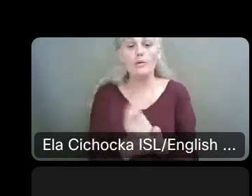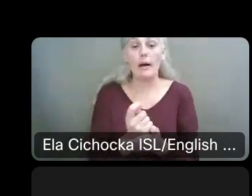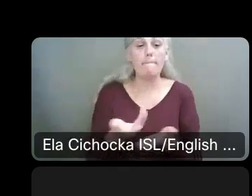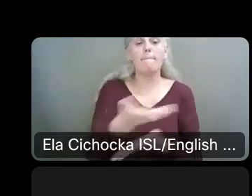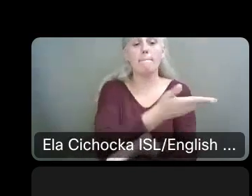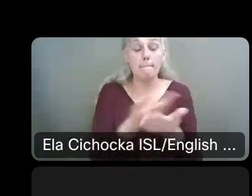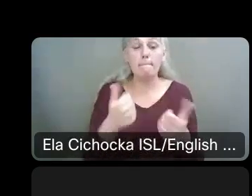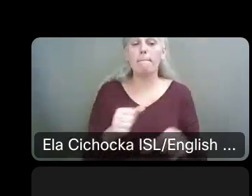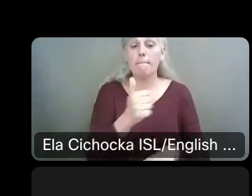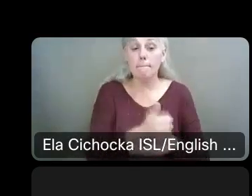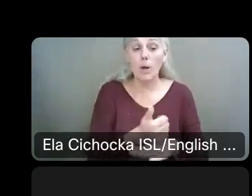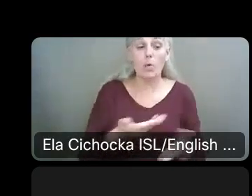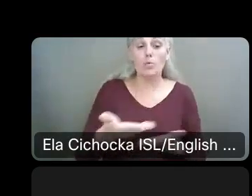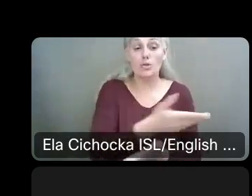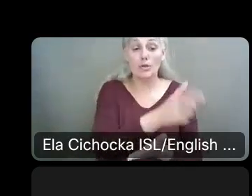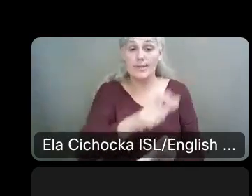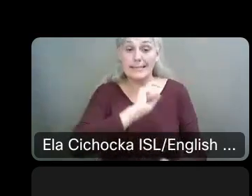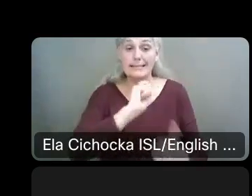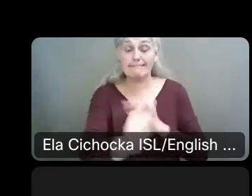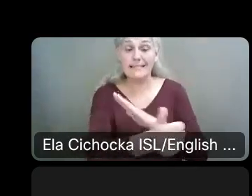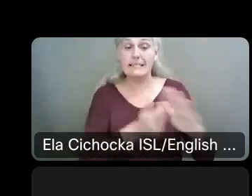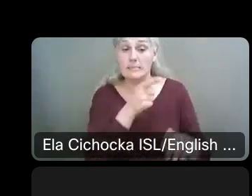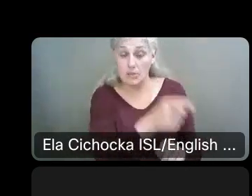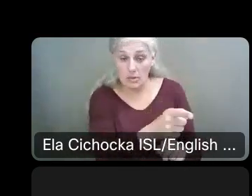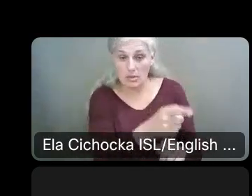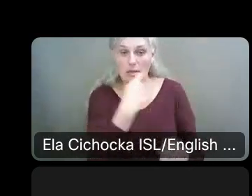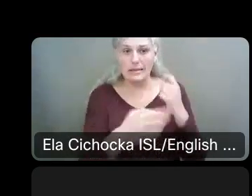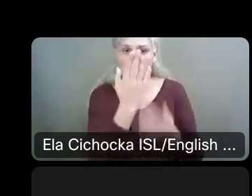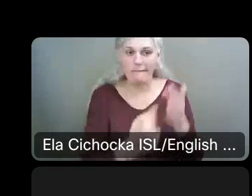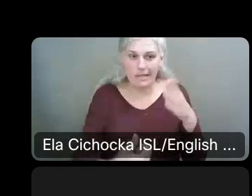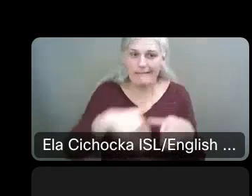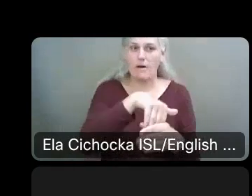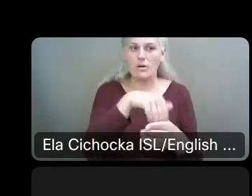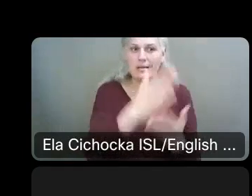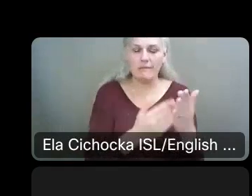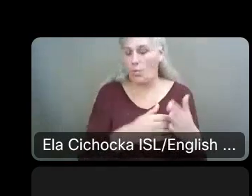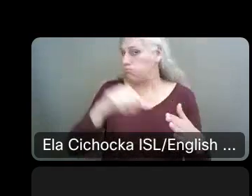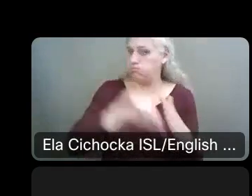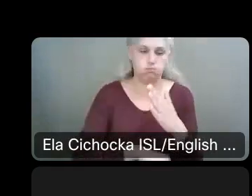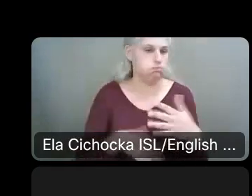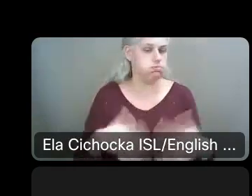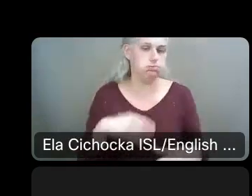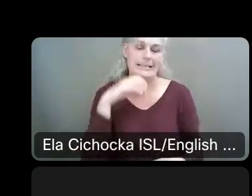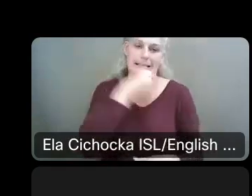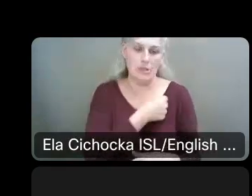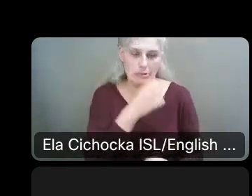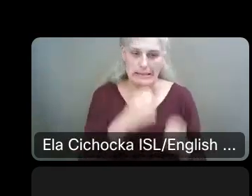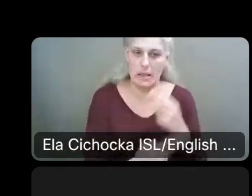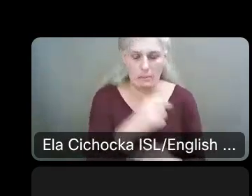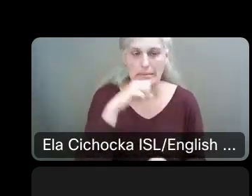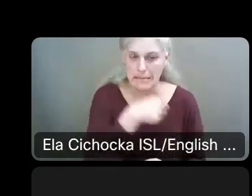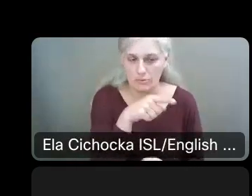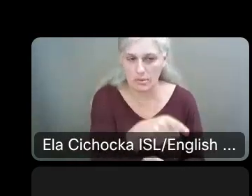conversations with surgeons when they're involved in something that goes badly wrong, because we know that as a lot